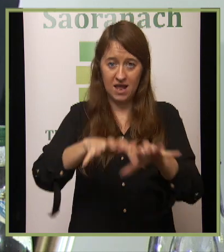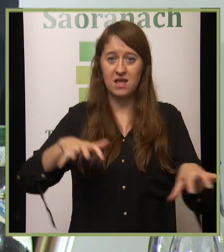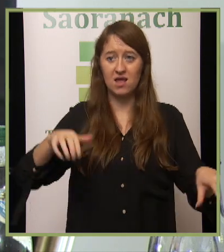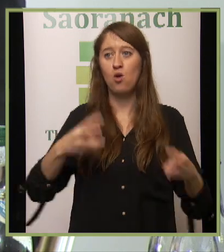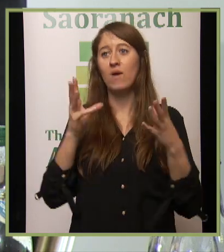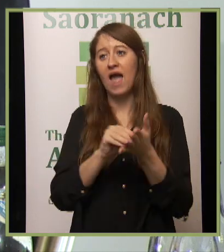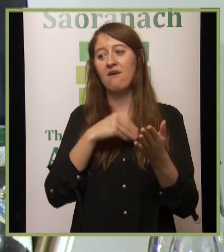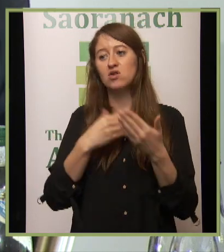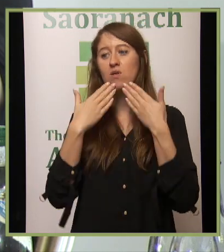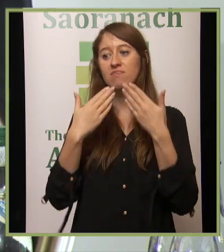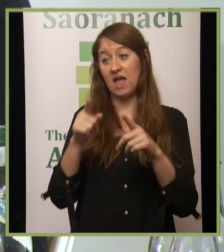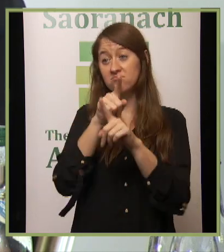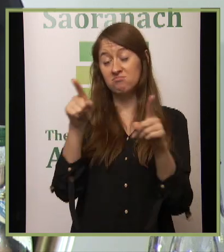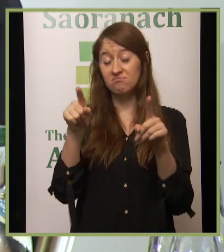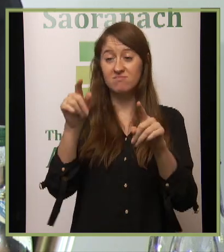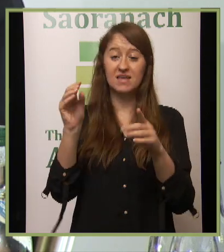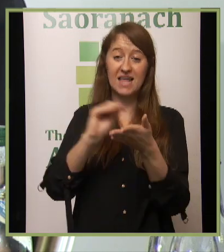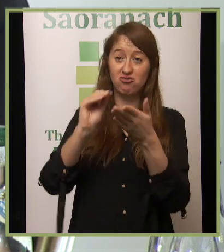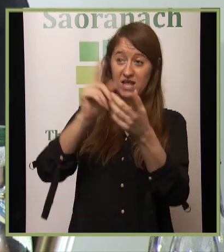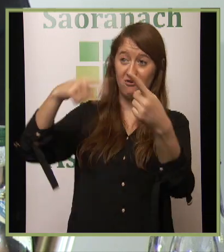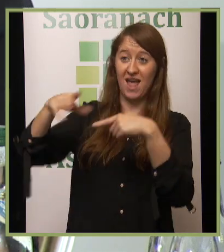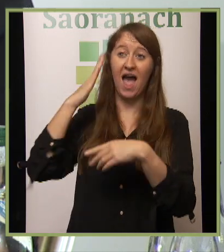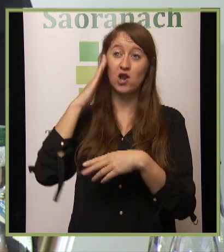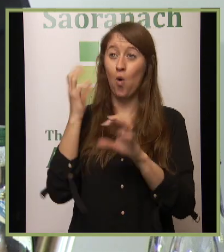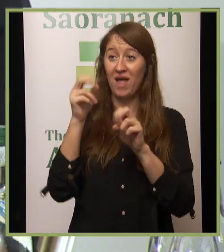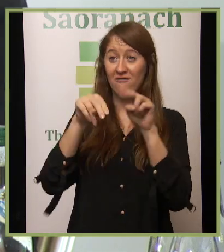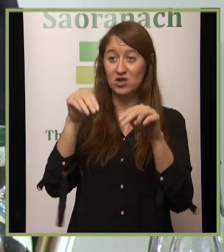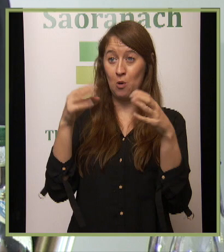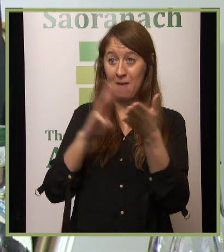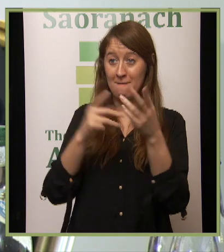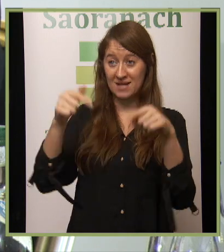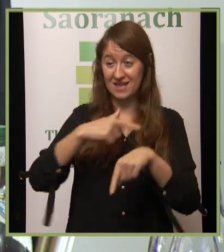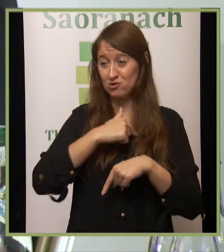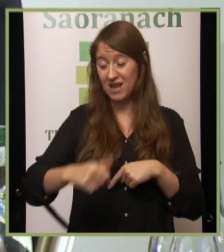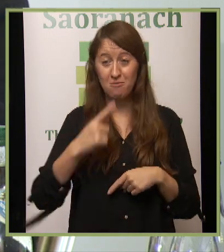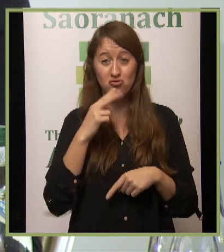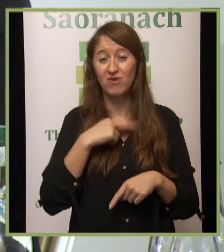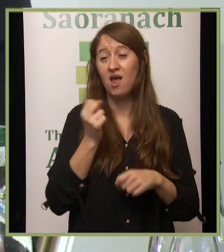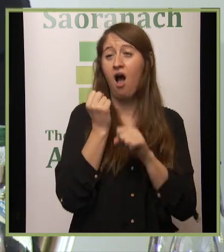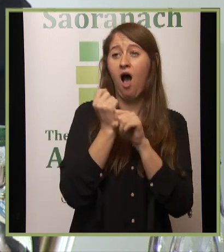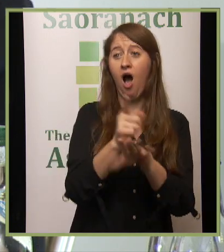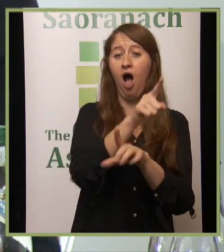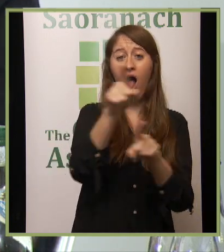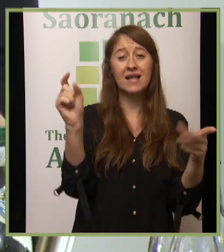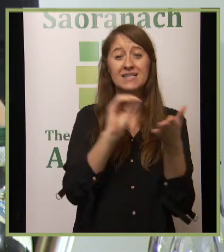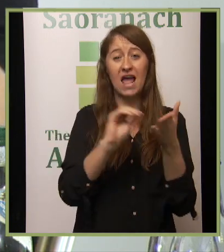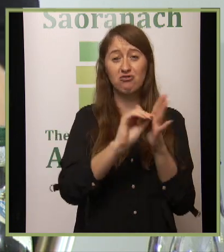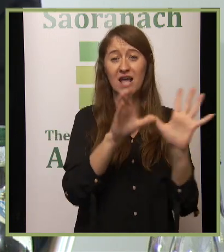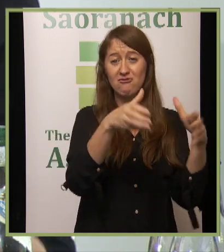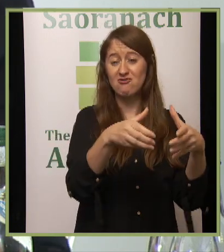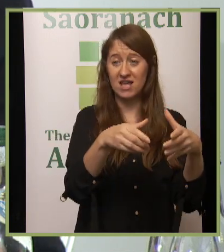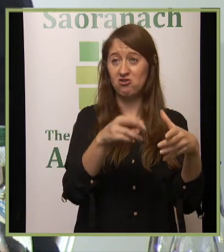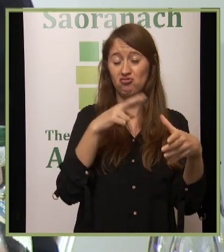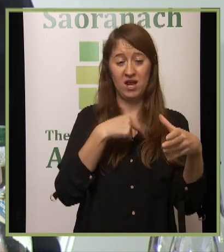the Secretariat. And I know we've new members here even today, but it's been all of the Secretariat collectively who've